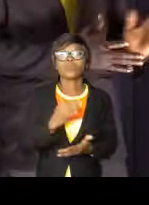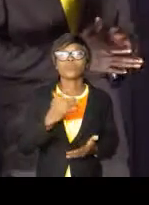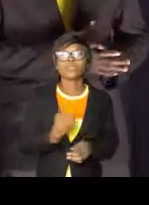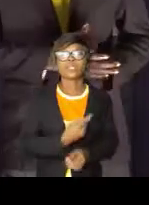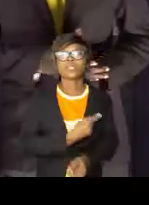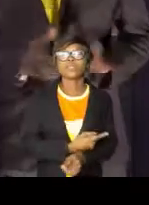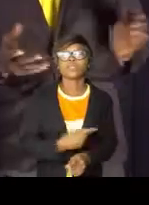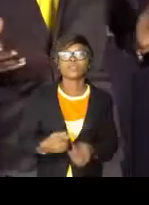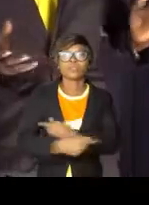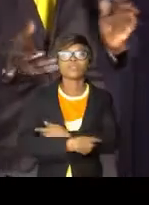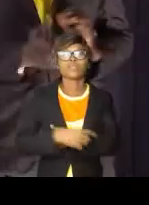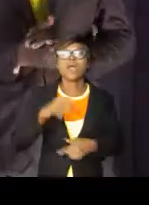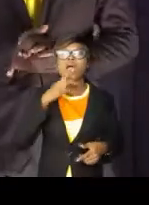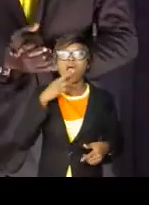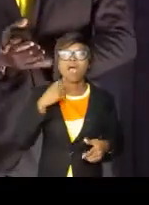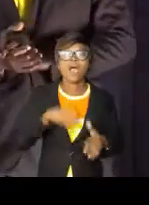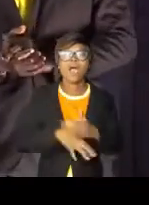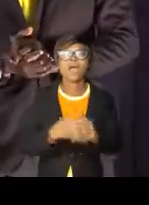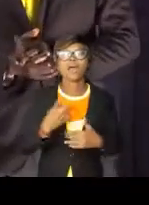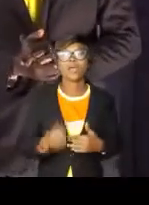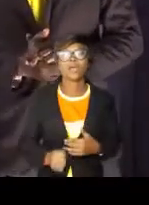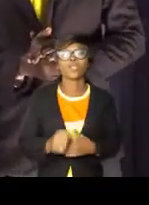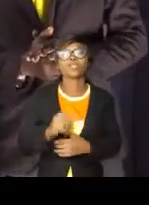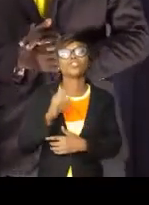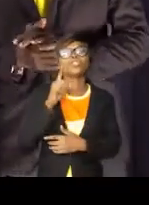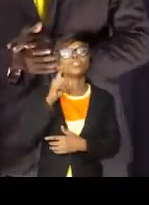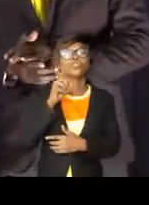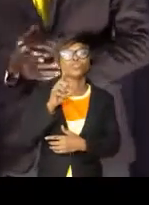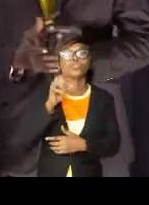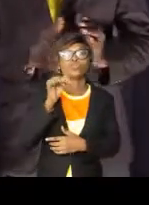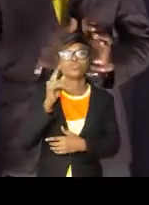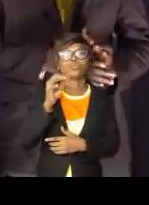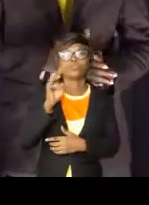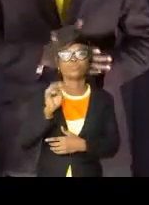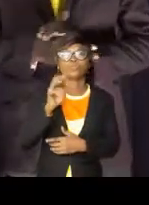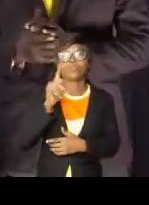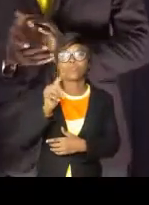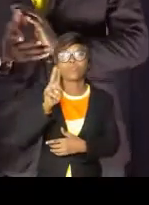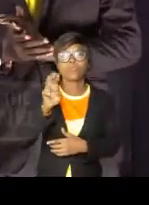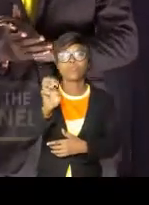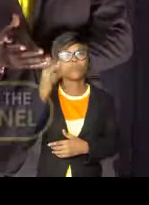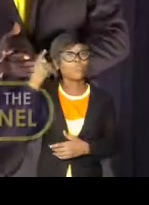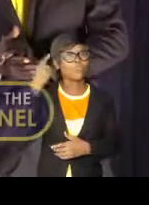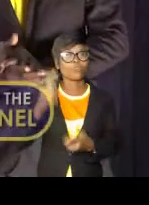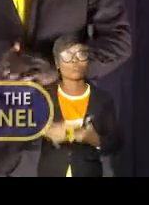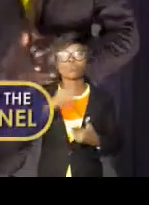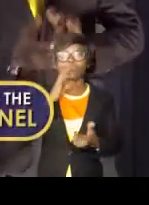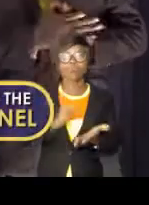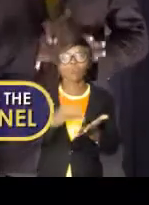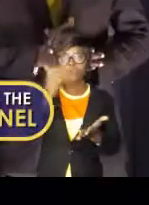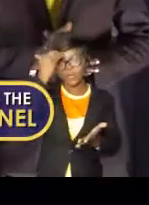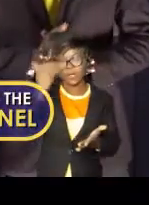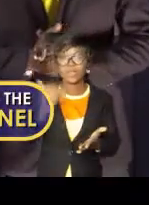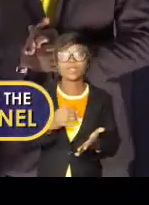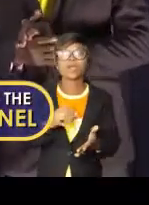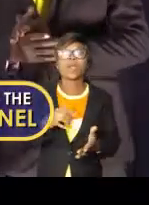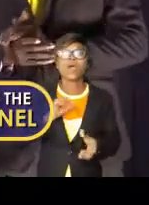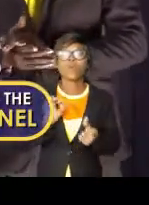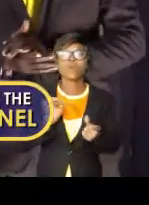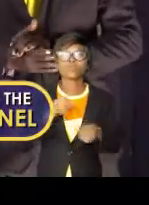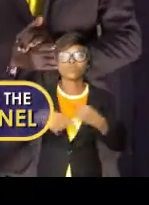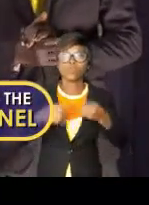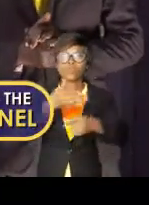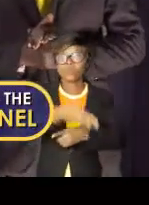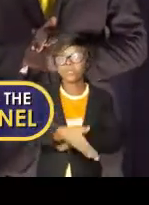the previous ones are on LASUBEB YouTube channel for you to watch again at your own preferred time. Subscribe to